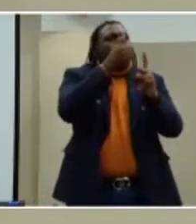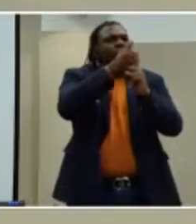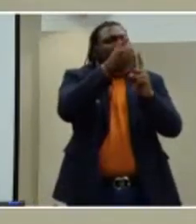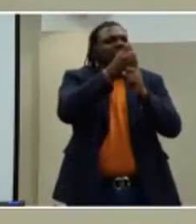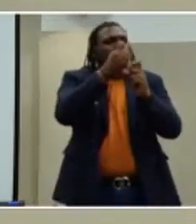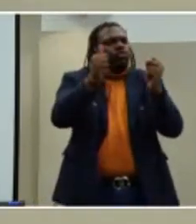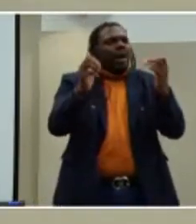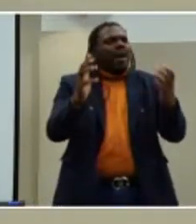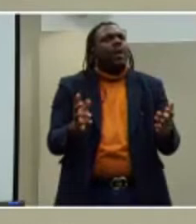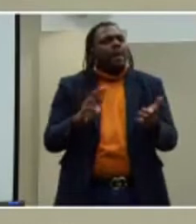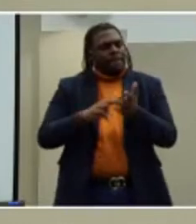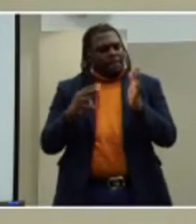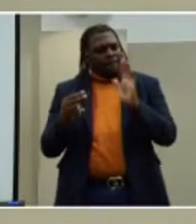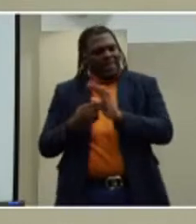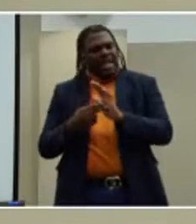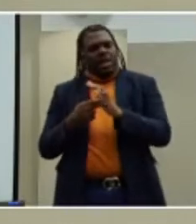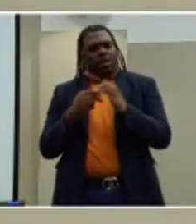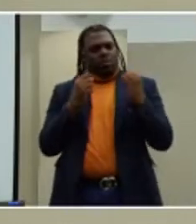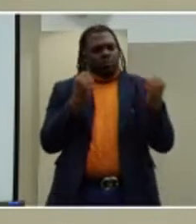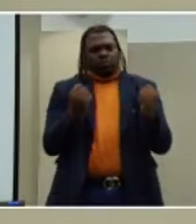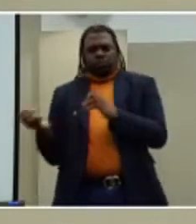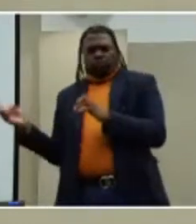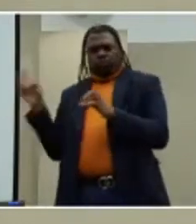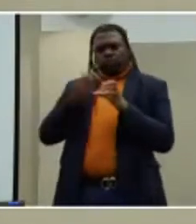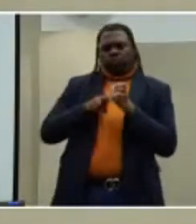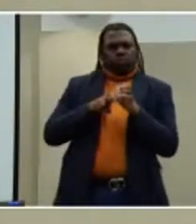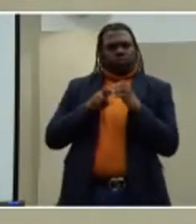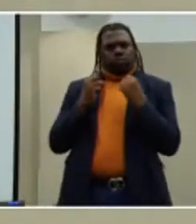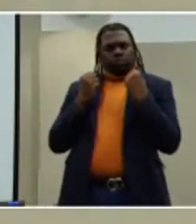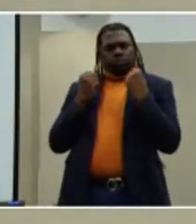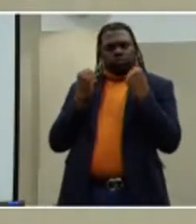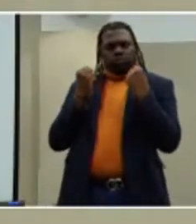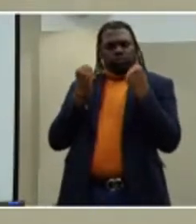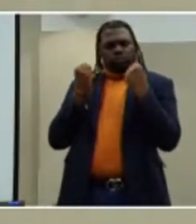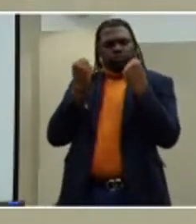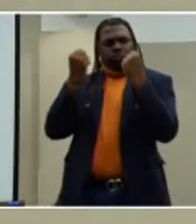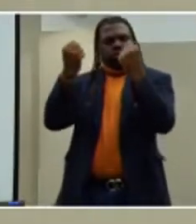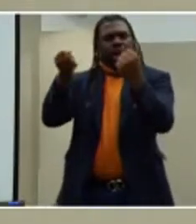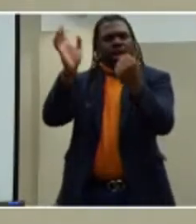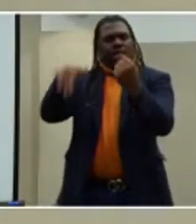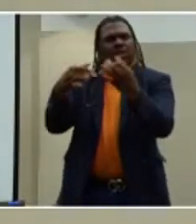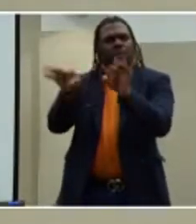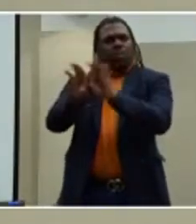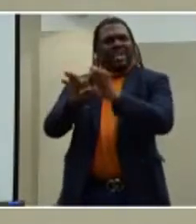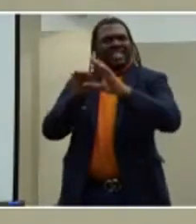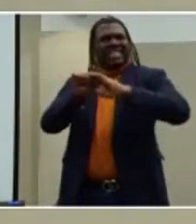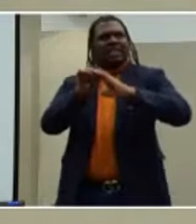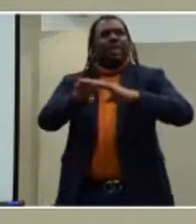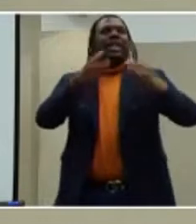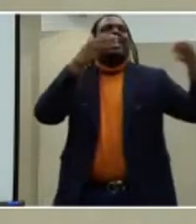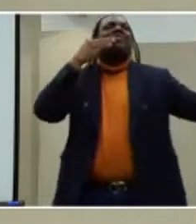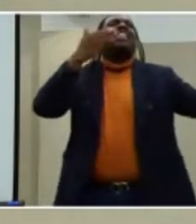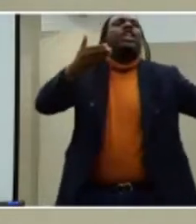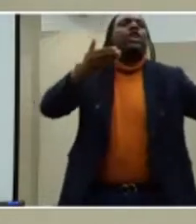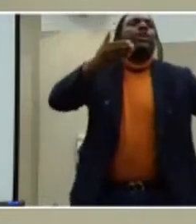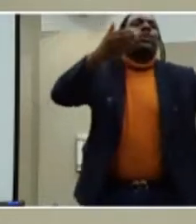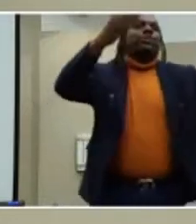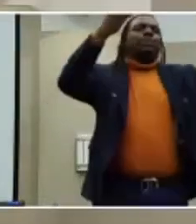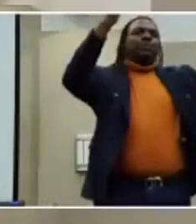is accessible while you're riding in the vehicle, and making sure that your destination is accessible. Thank you. Thank